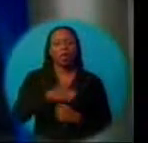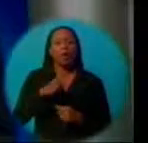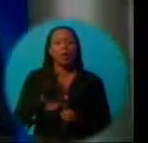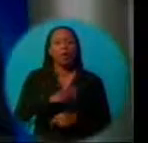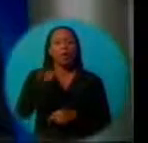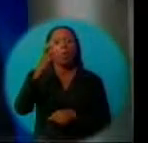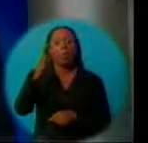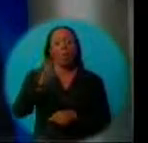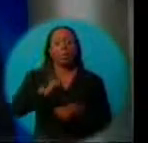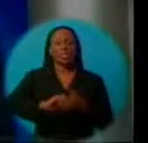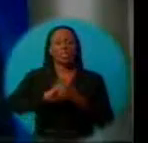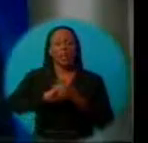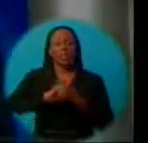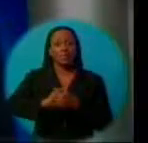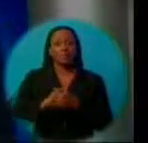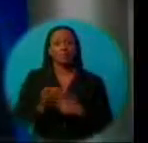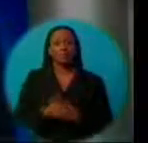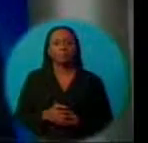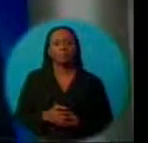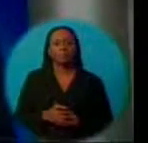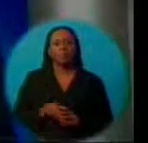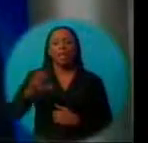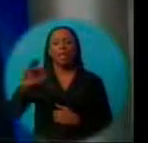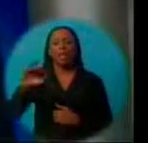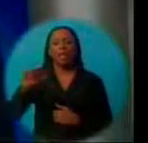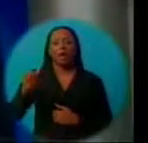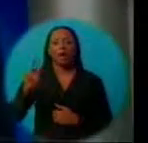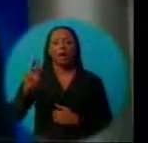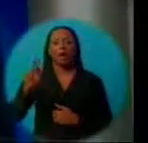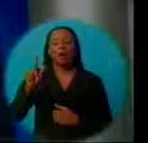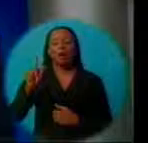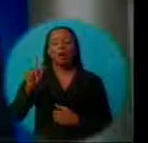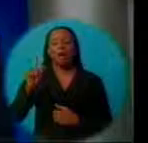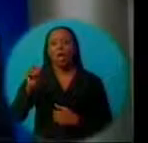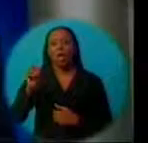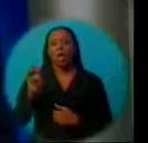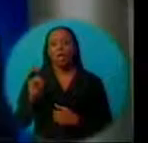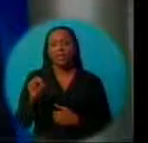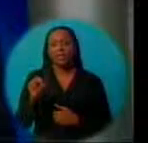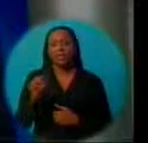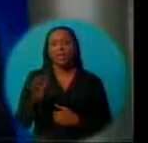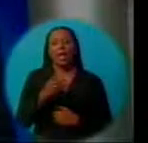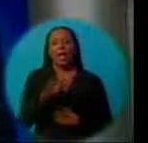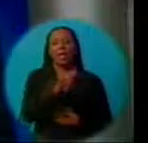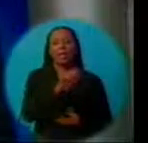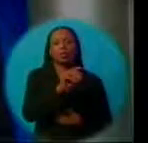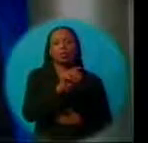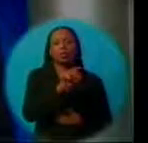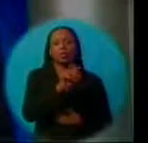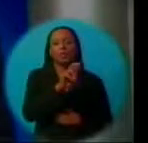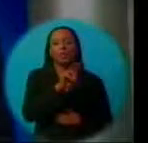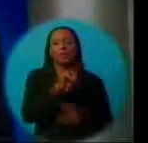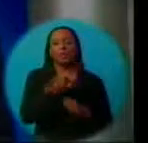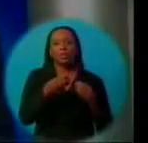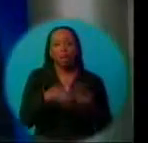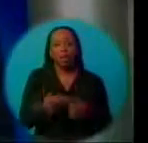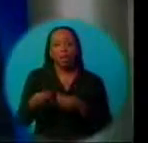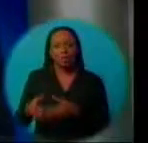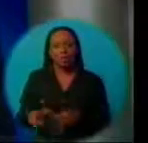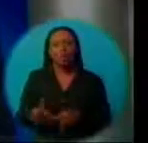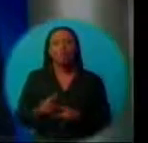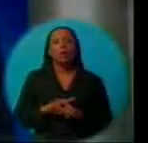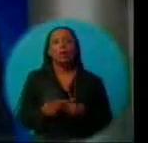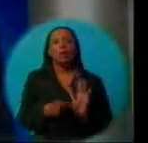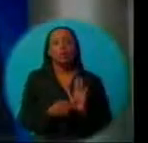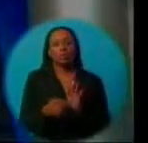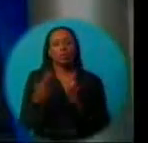Division I Volleyball League. Security Safe Carlton and Carefree Toners were the victims, both taking three straight losses. CBC's